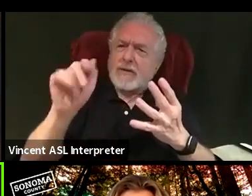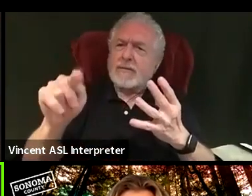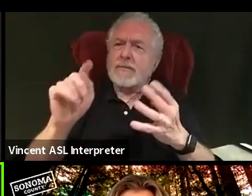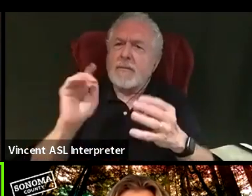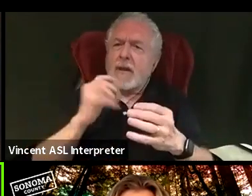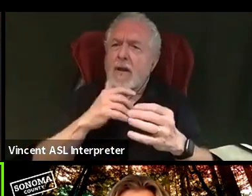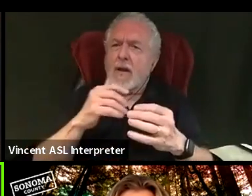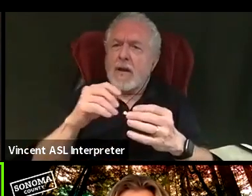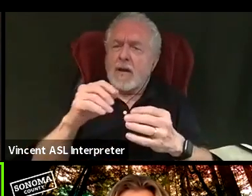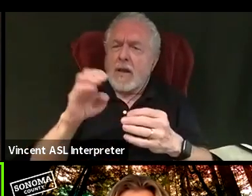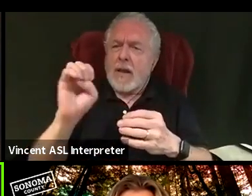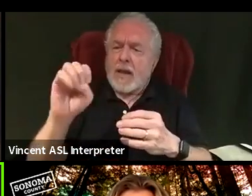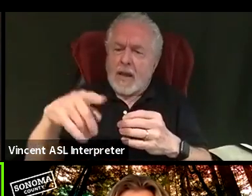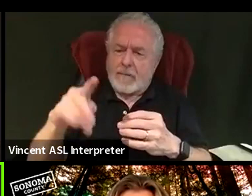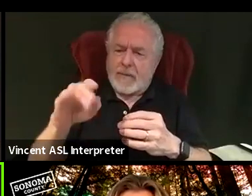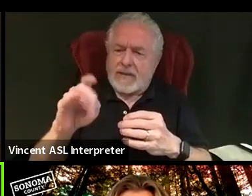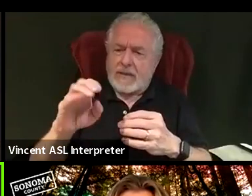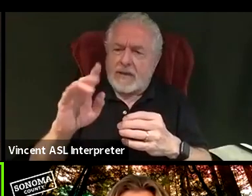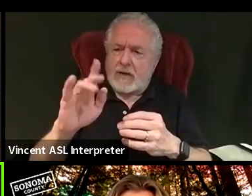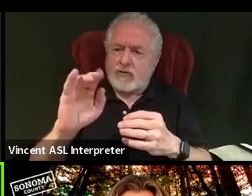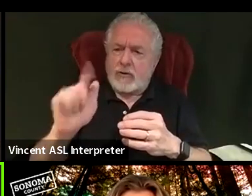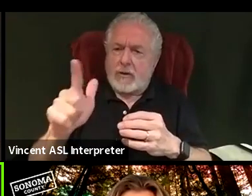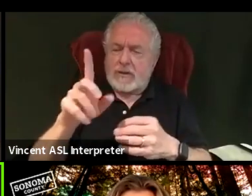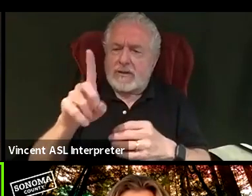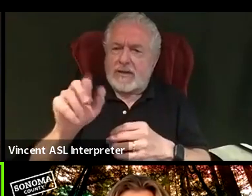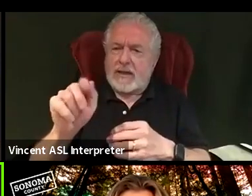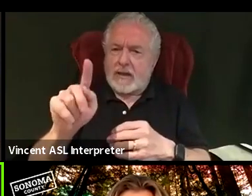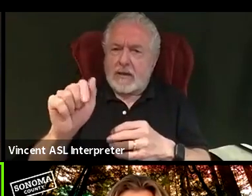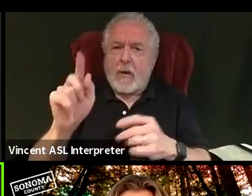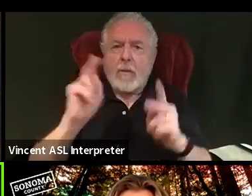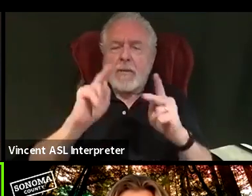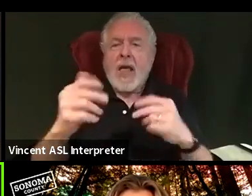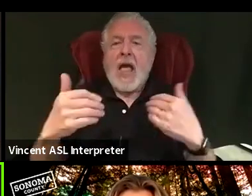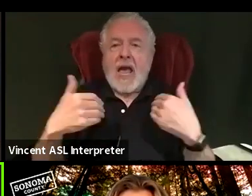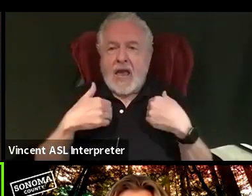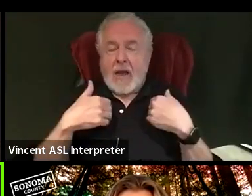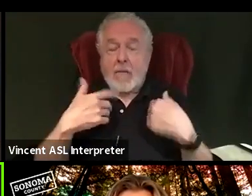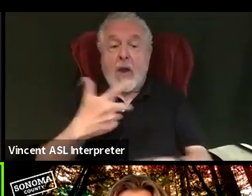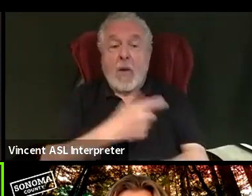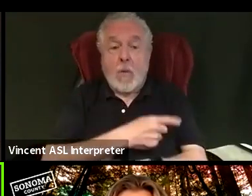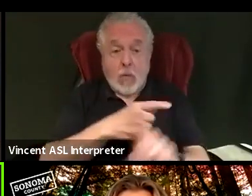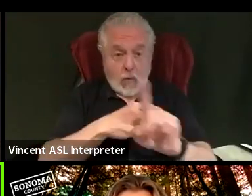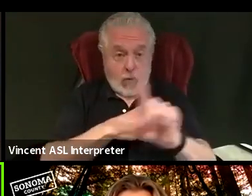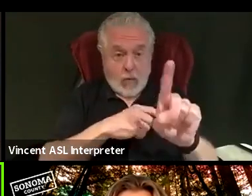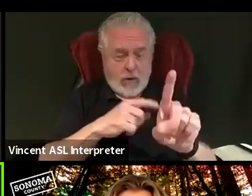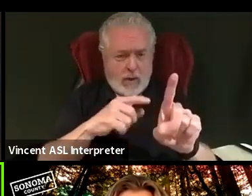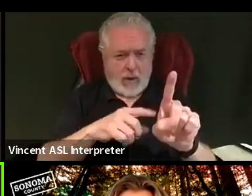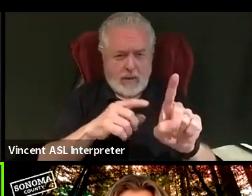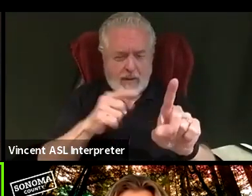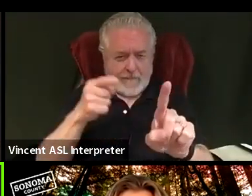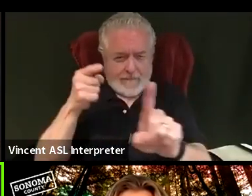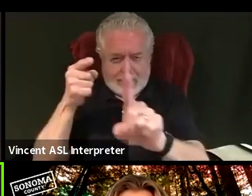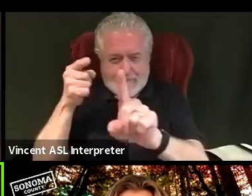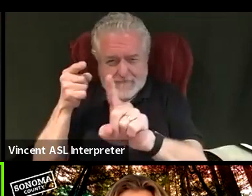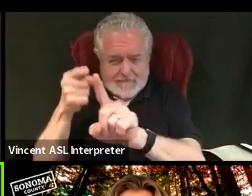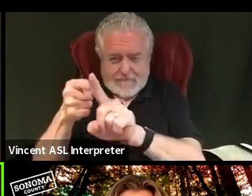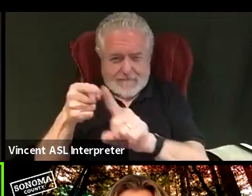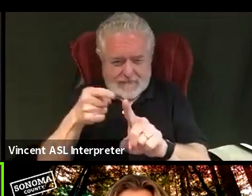our epidemiological data and where people have been vaccinated. And we've almost pinpointed